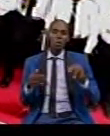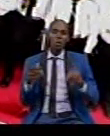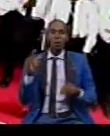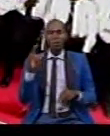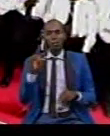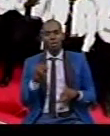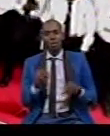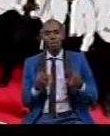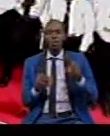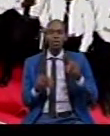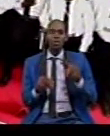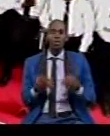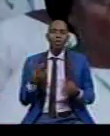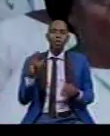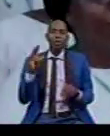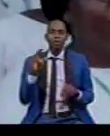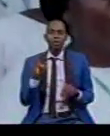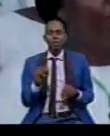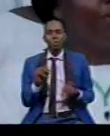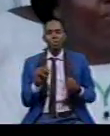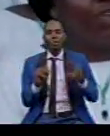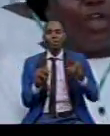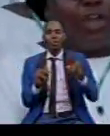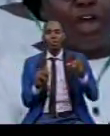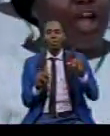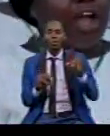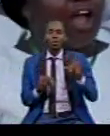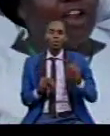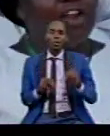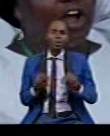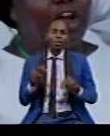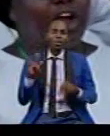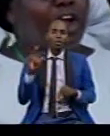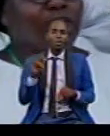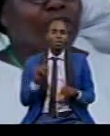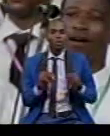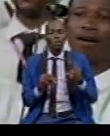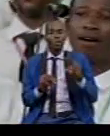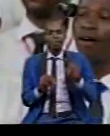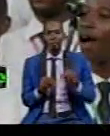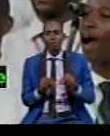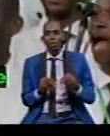That section is titled Lunch Hour with Jesus.